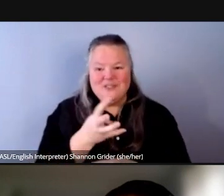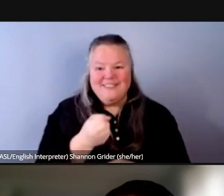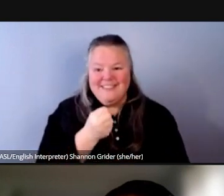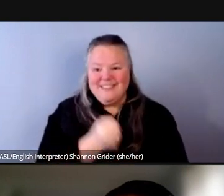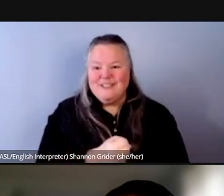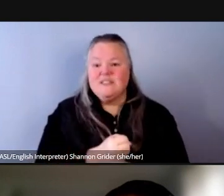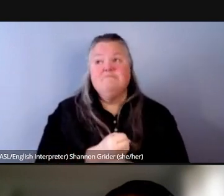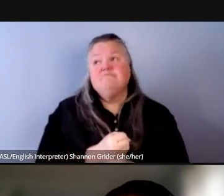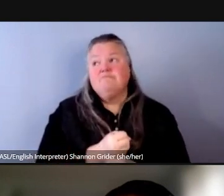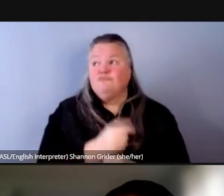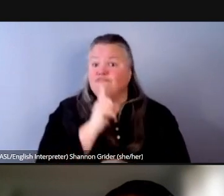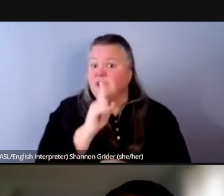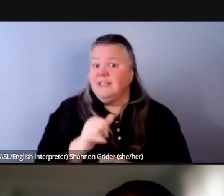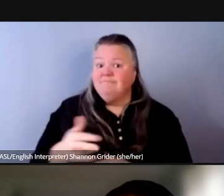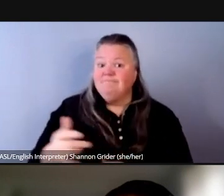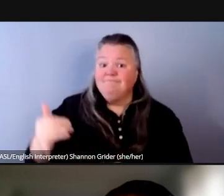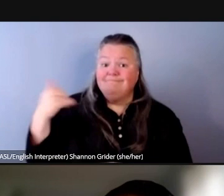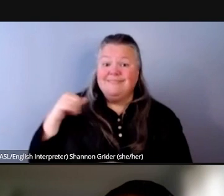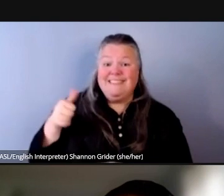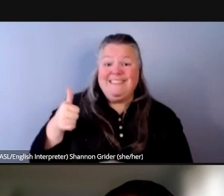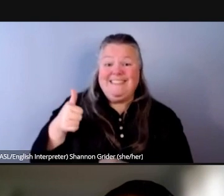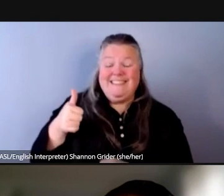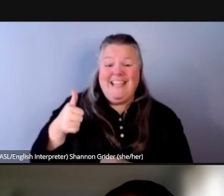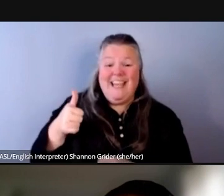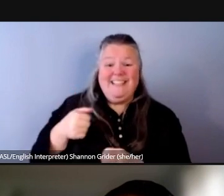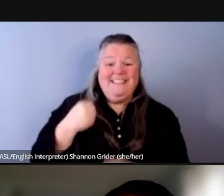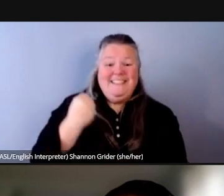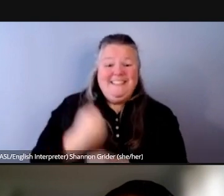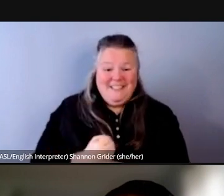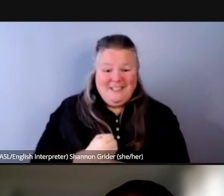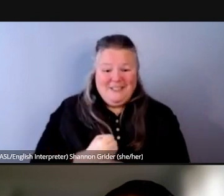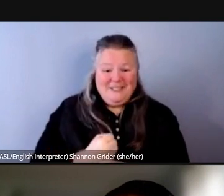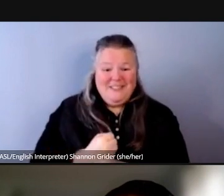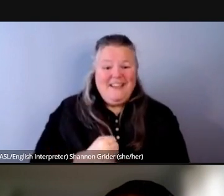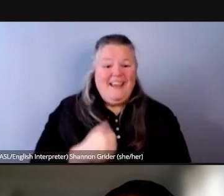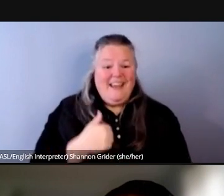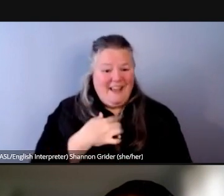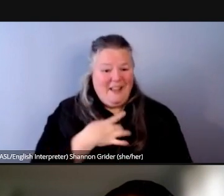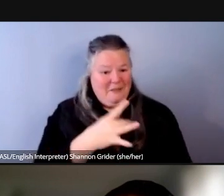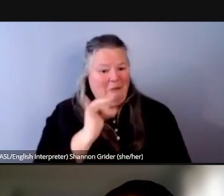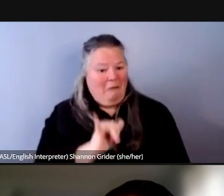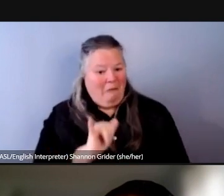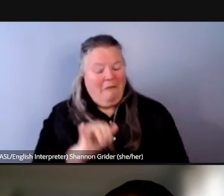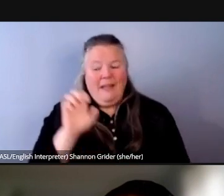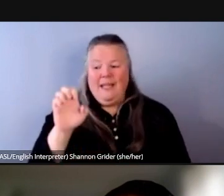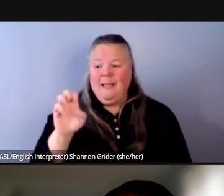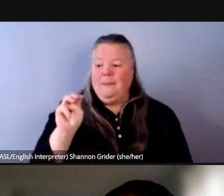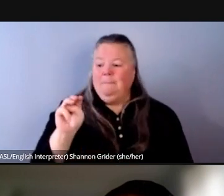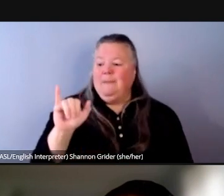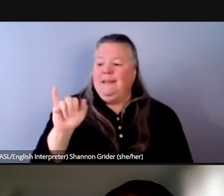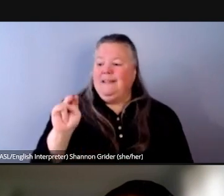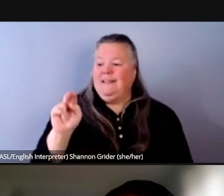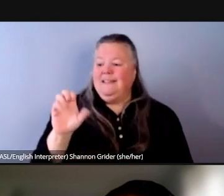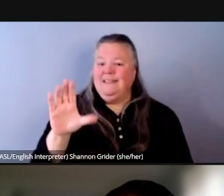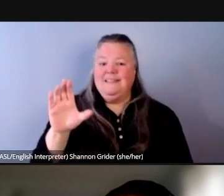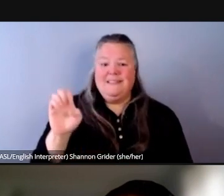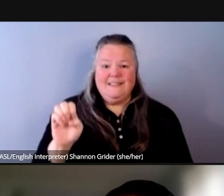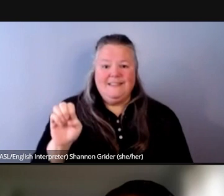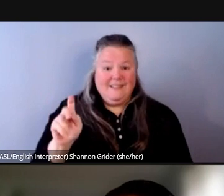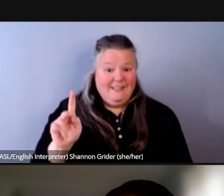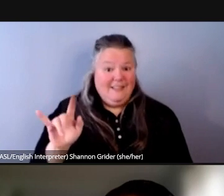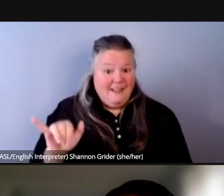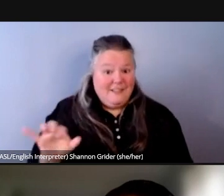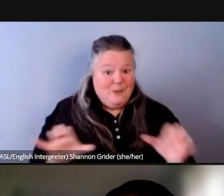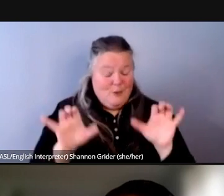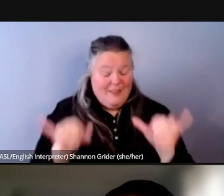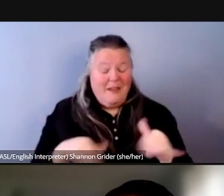back a decade in the case of Eminence, which I learned all about in doing research for this guide. And I know we're really excited to hopefully help